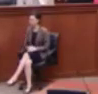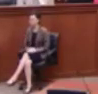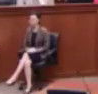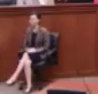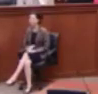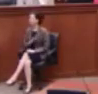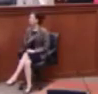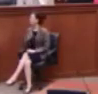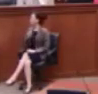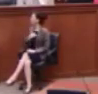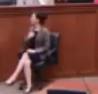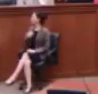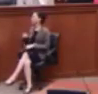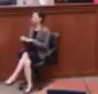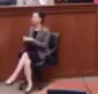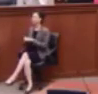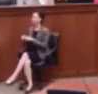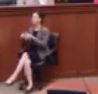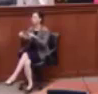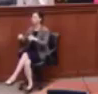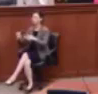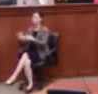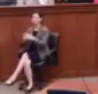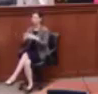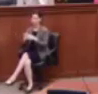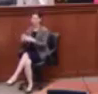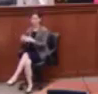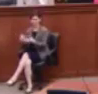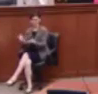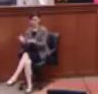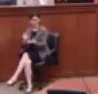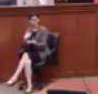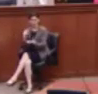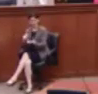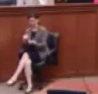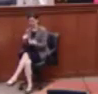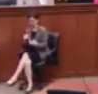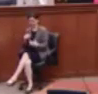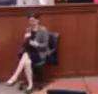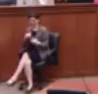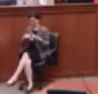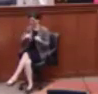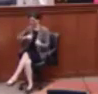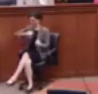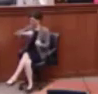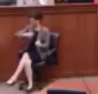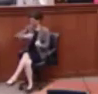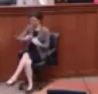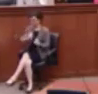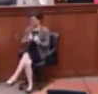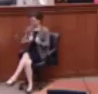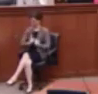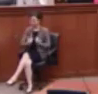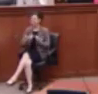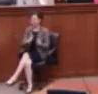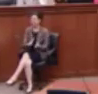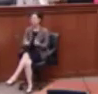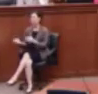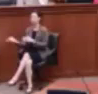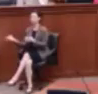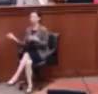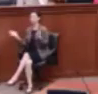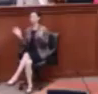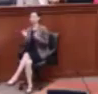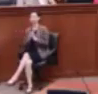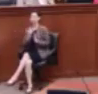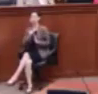Board members, we also have some comment cards. I can take those if you'd like first, and then we can ask questions of Mr. Bradford. Mr. Bradford,